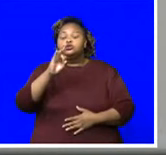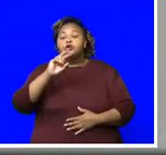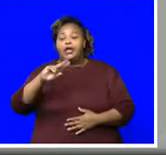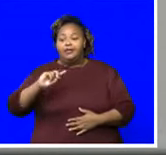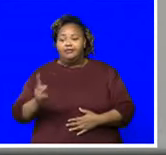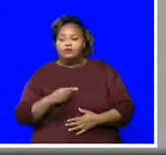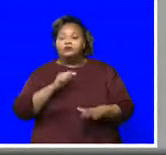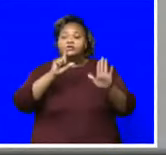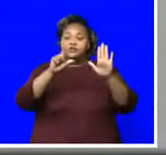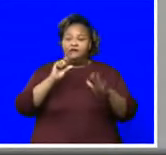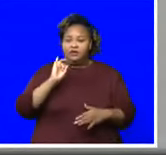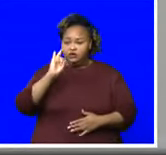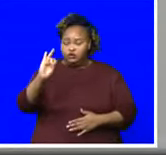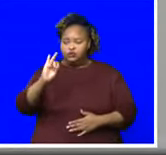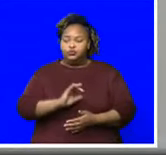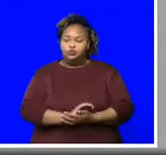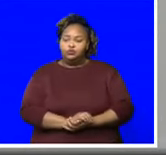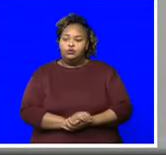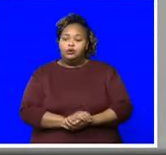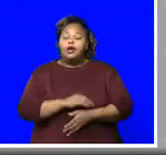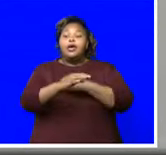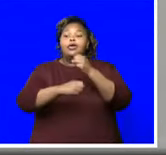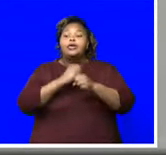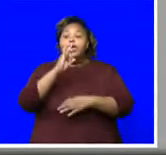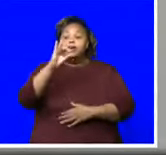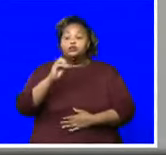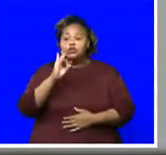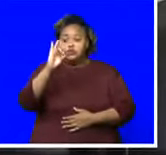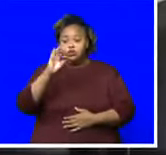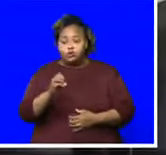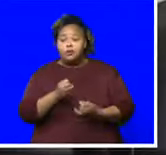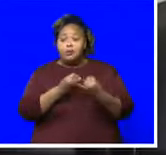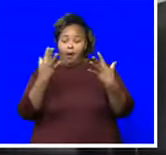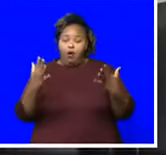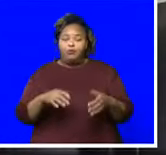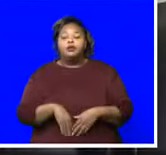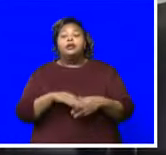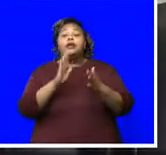28072 kanzi eminyakeni wa 2020 bebengu